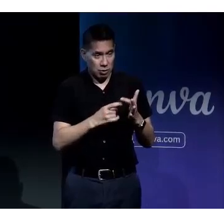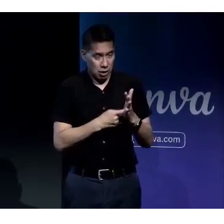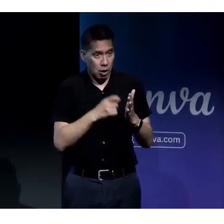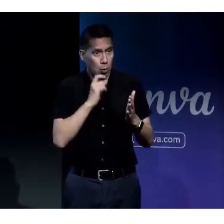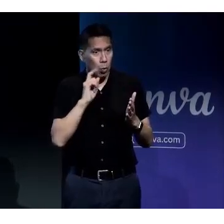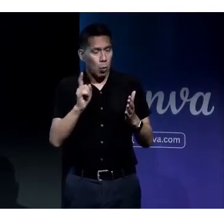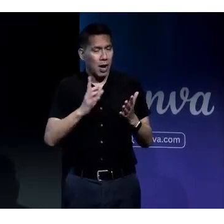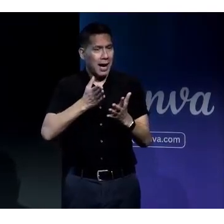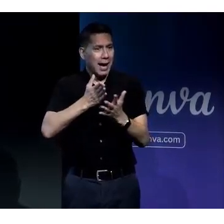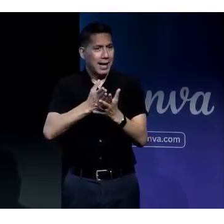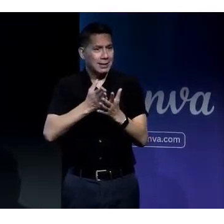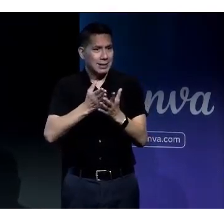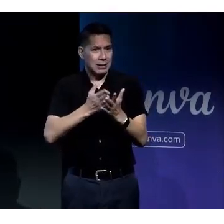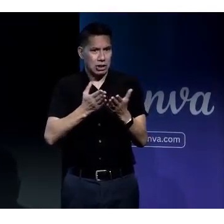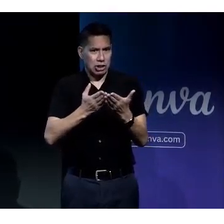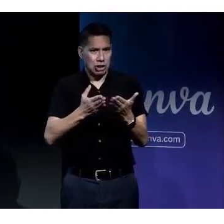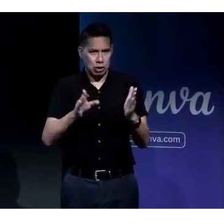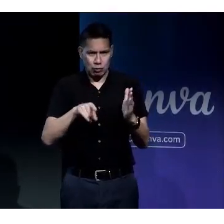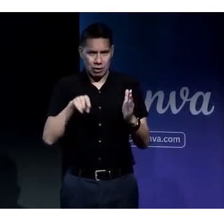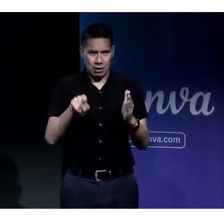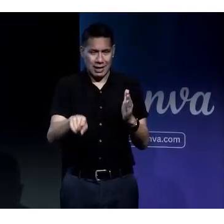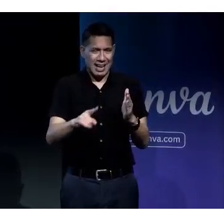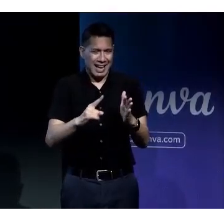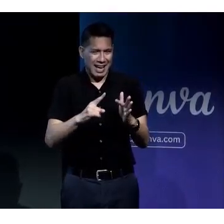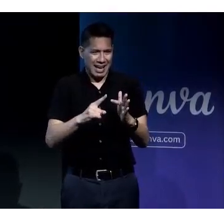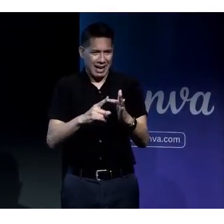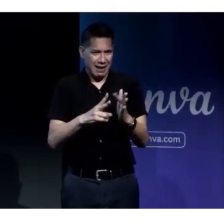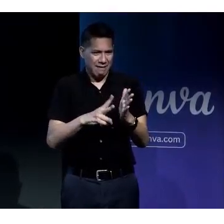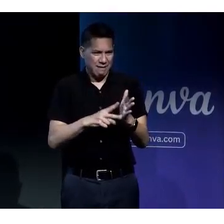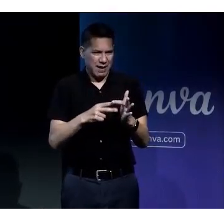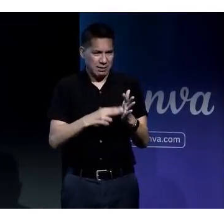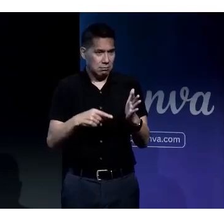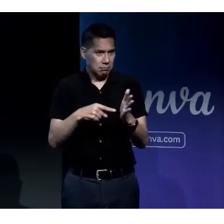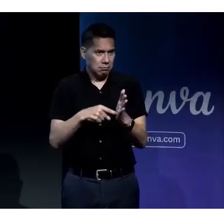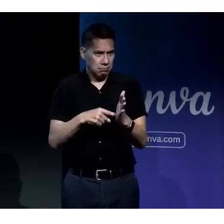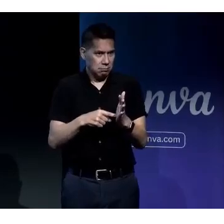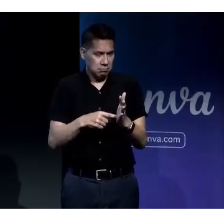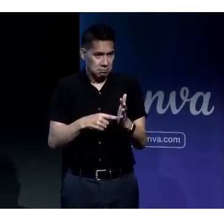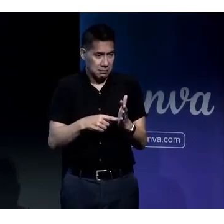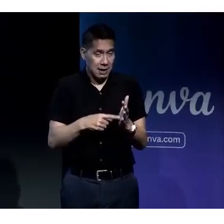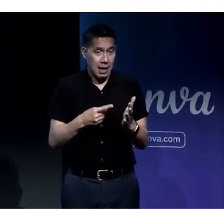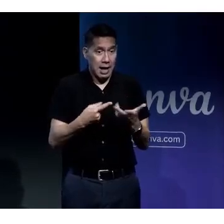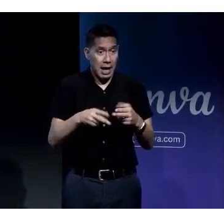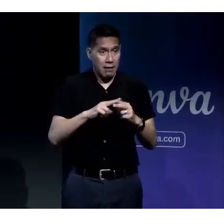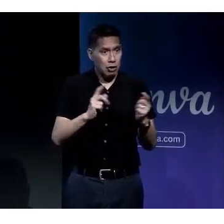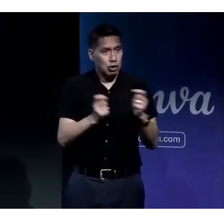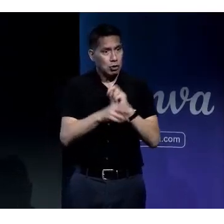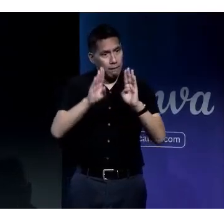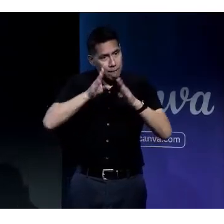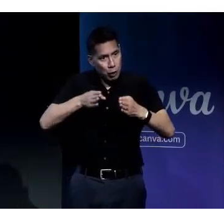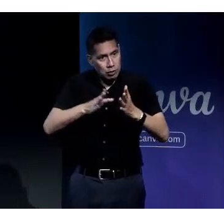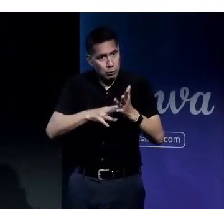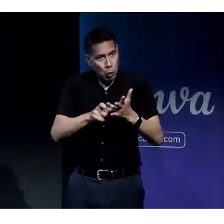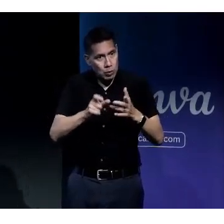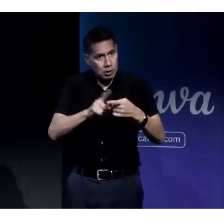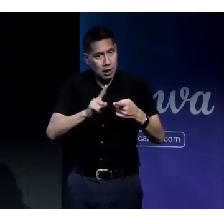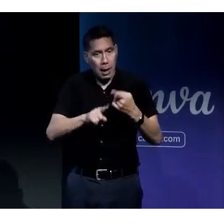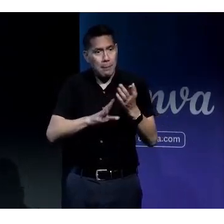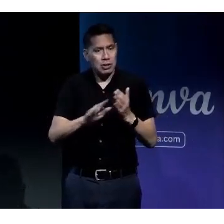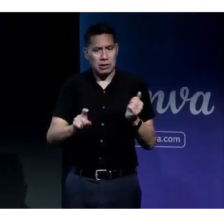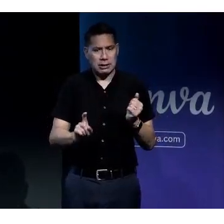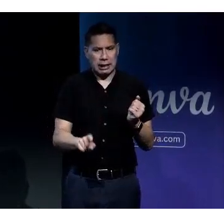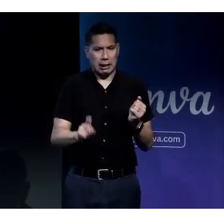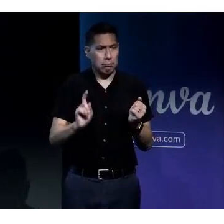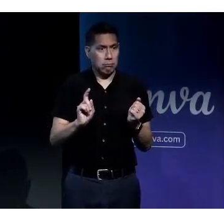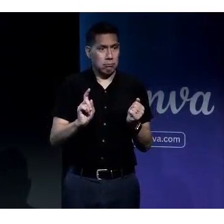accessibility API to generate a click event instead of like a key press. If you're in focus mode, that's just a key press event, and then